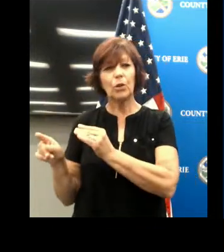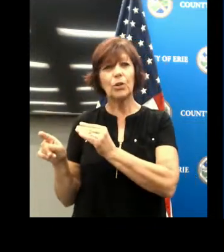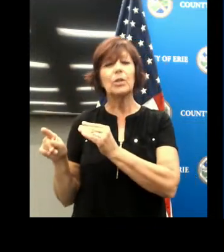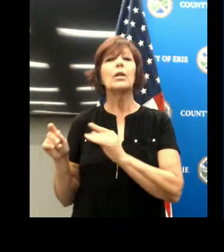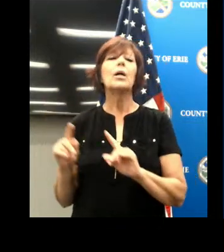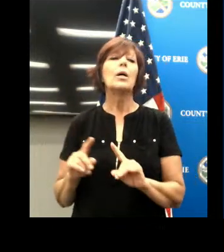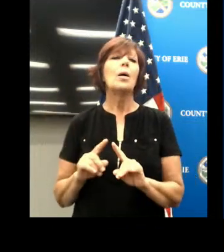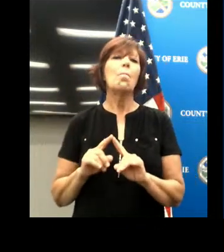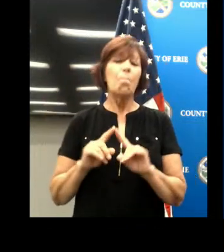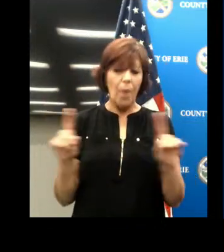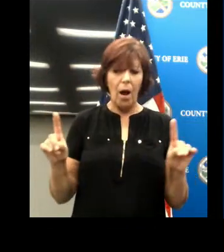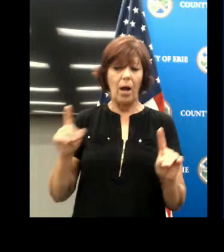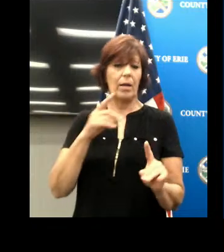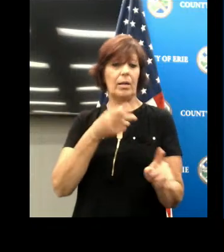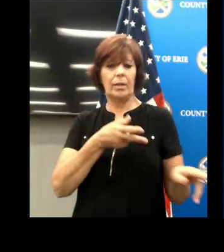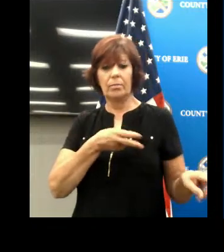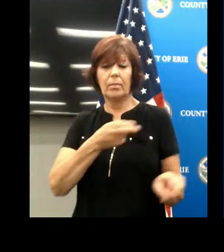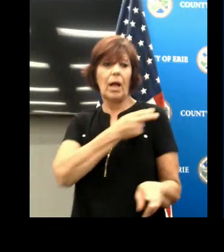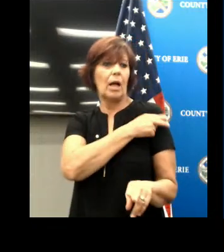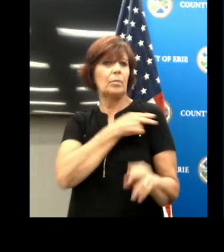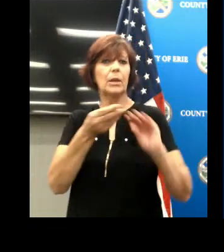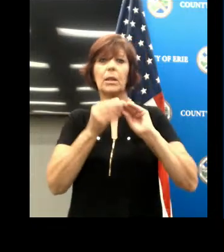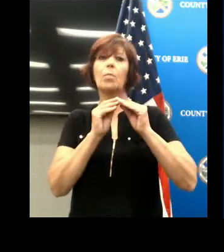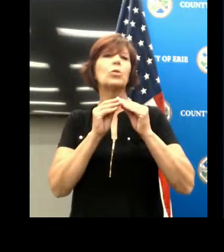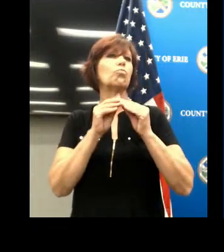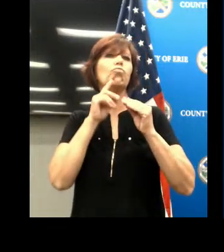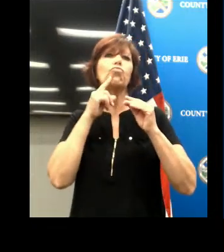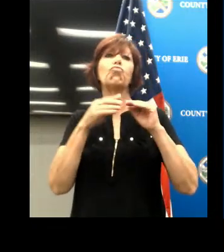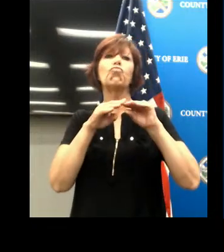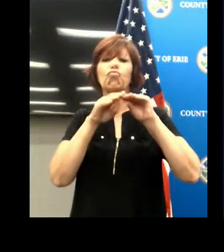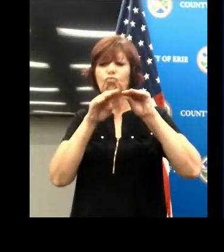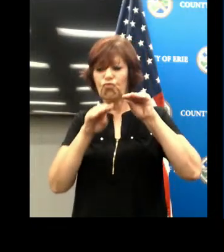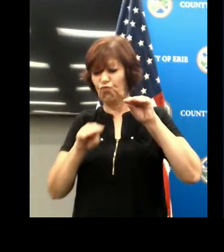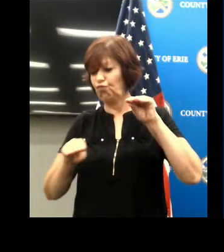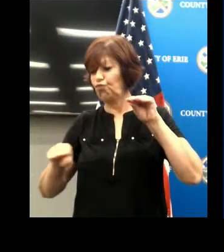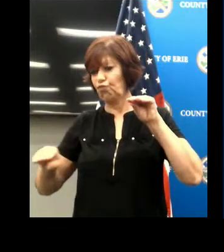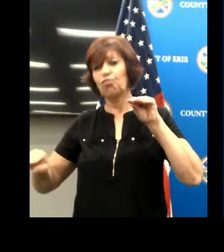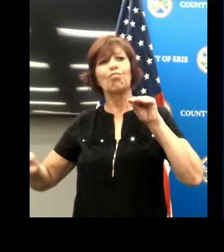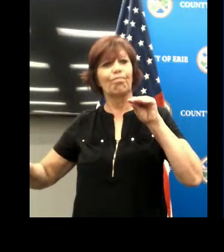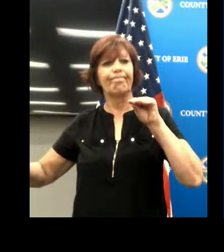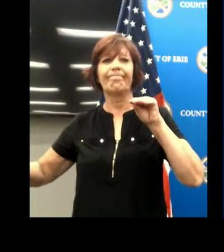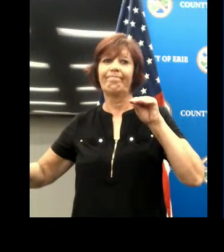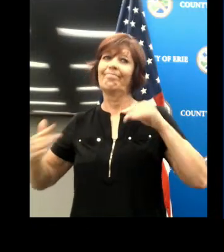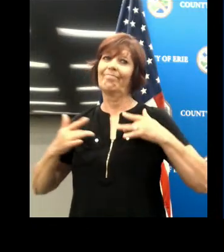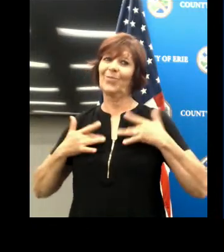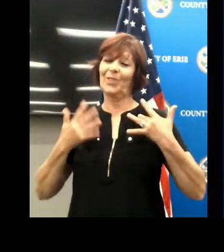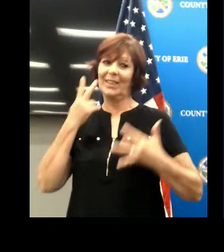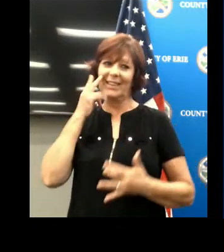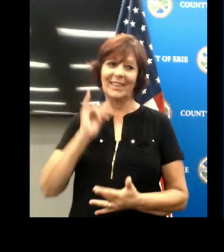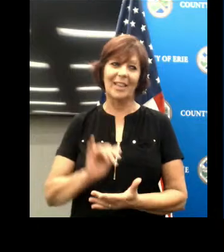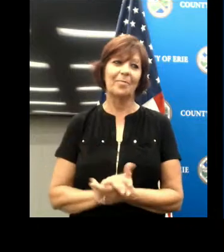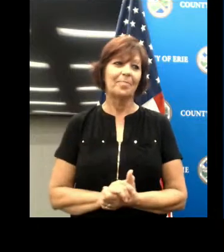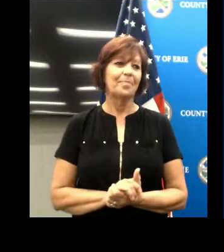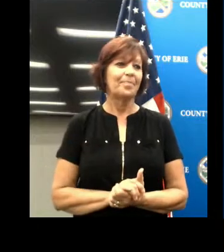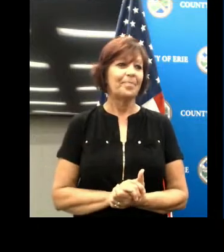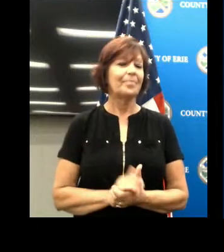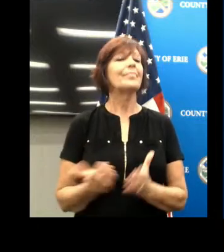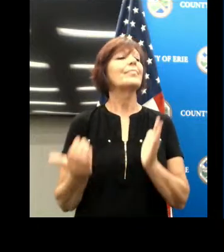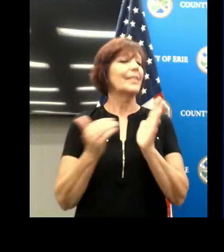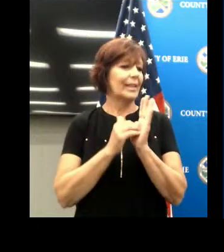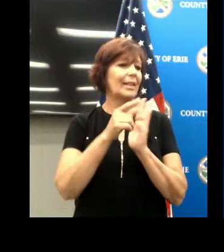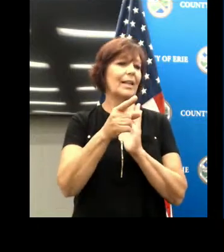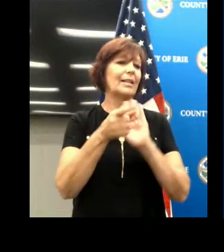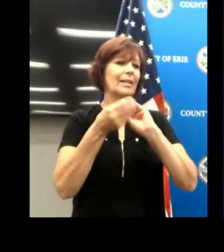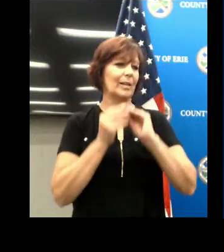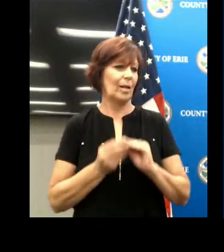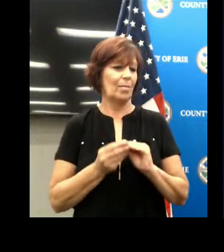assists, though the hospitalization numbers have generally stayed low, and we're all very happy to see that. Once again, the hospitalization